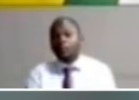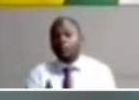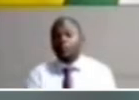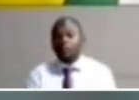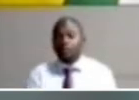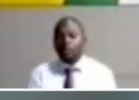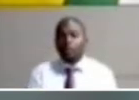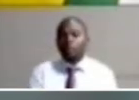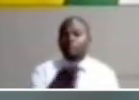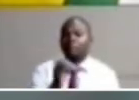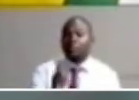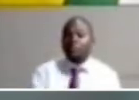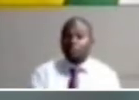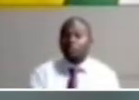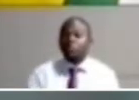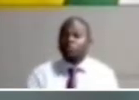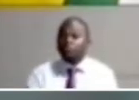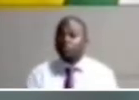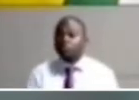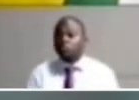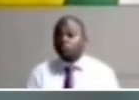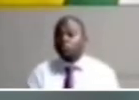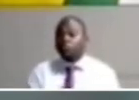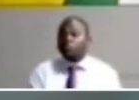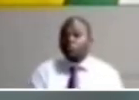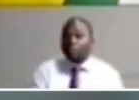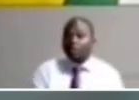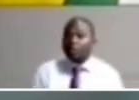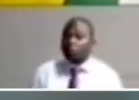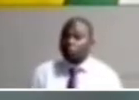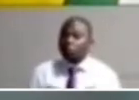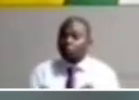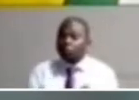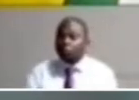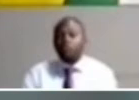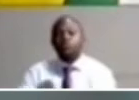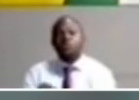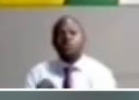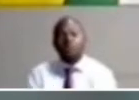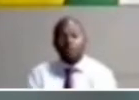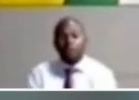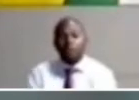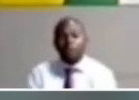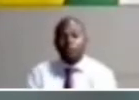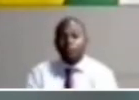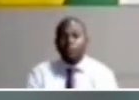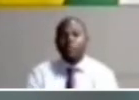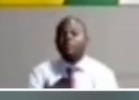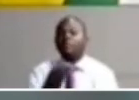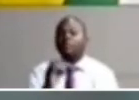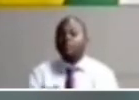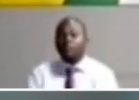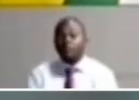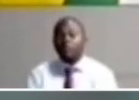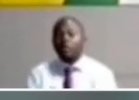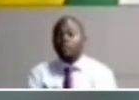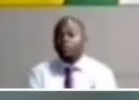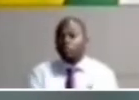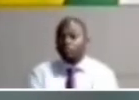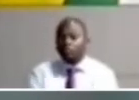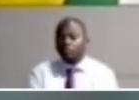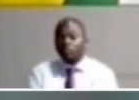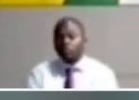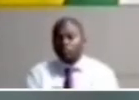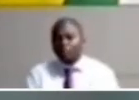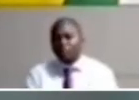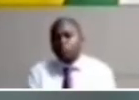of shillings 50,000 from Kampala to Jinja. Hence, the problem we were trying